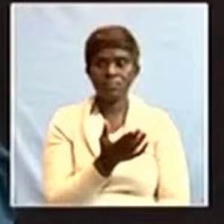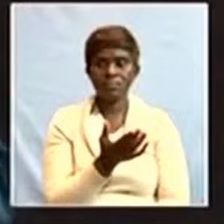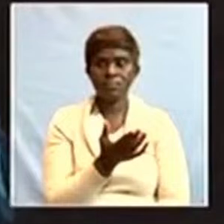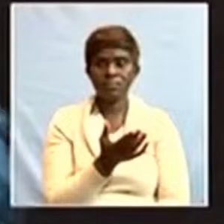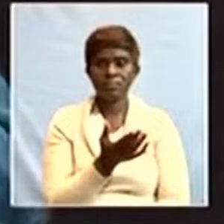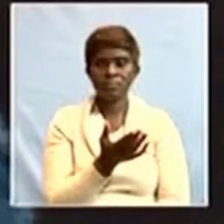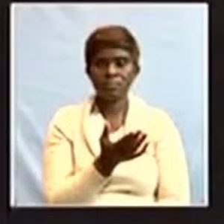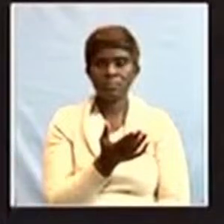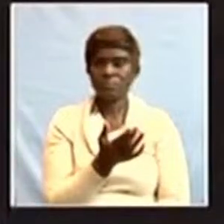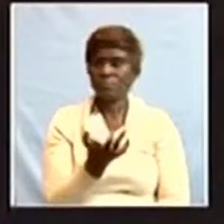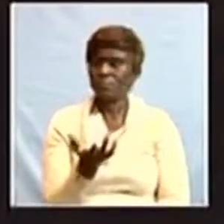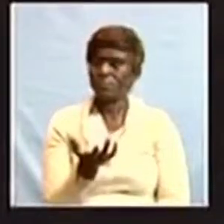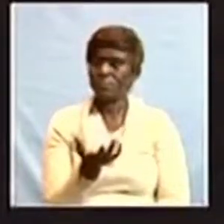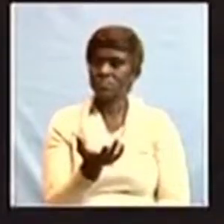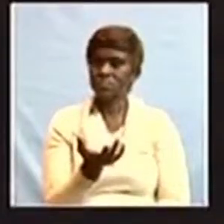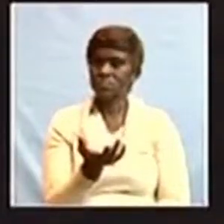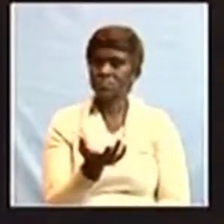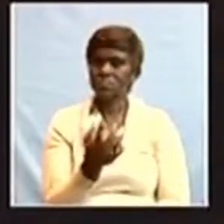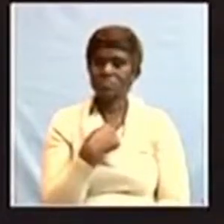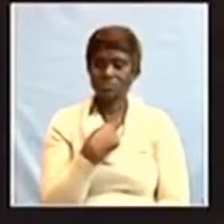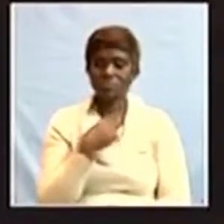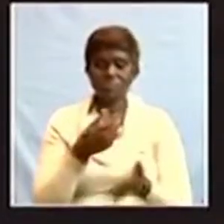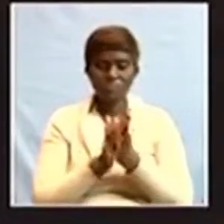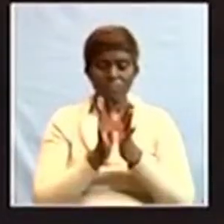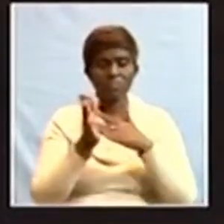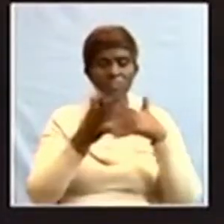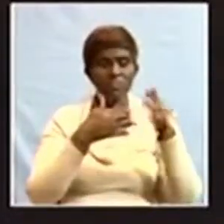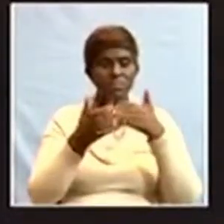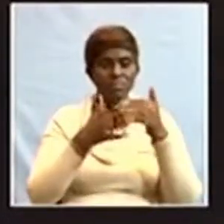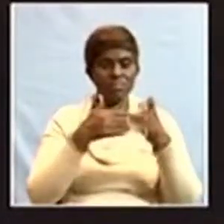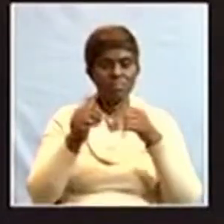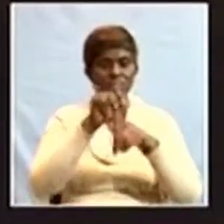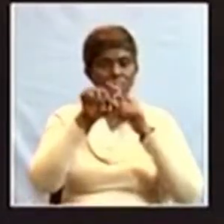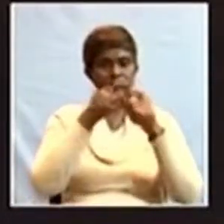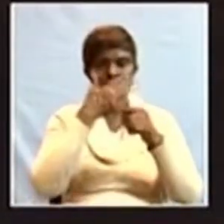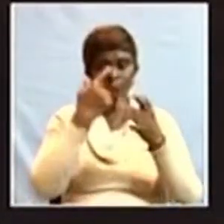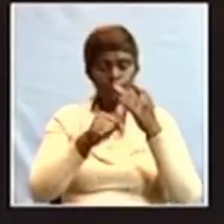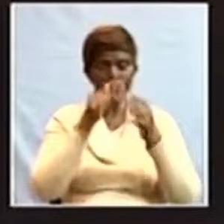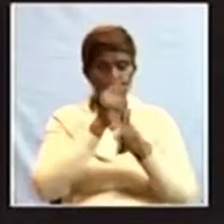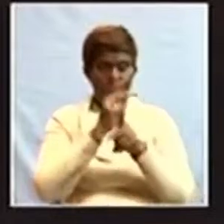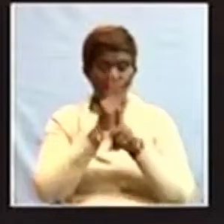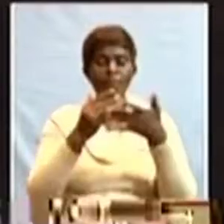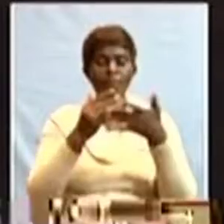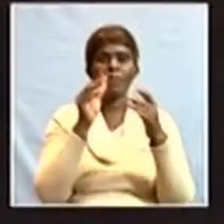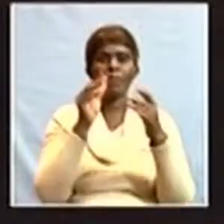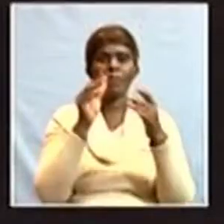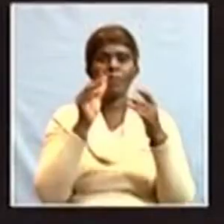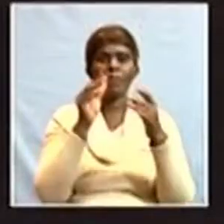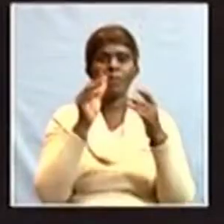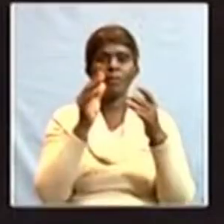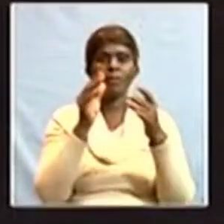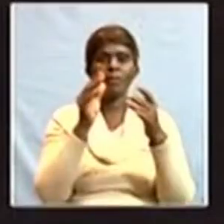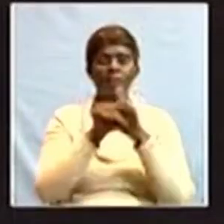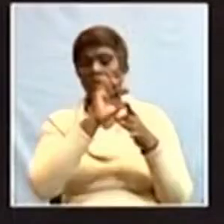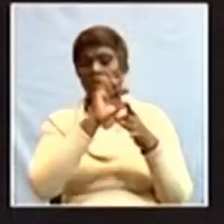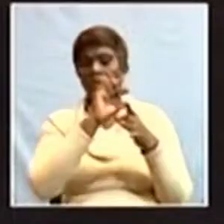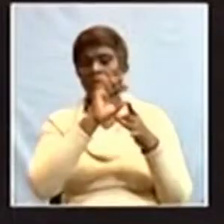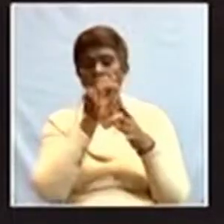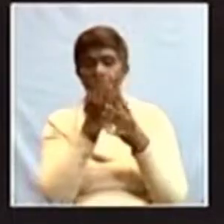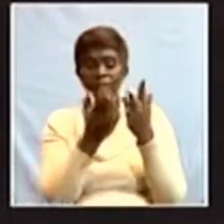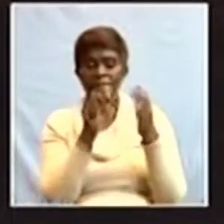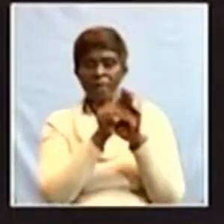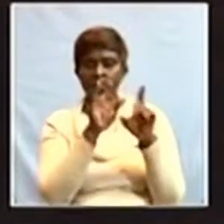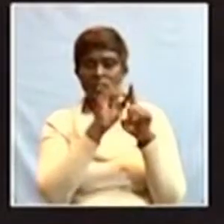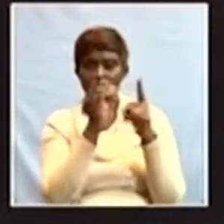So, I asked a simple question. They're supposed to be kept somewhere, in the field or whether they are at the